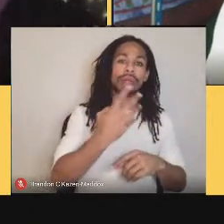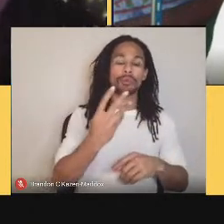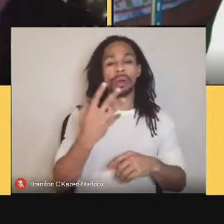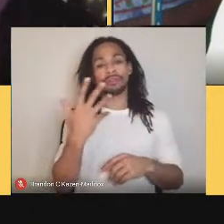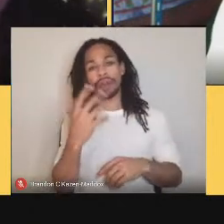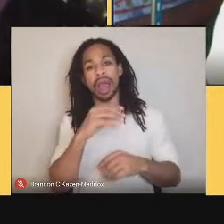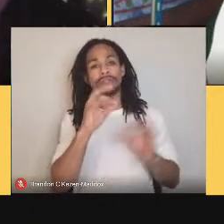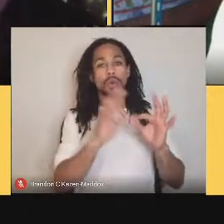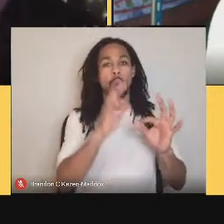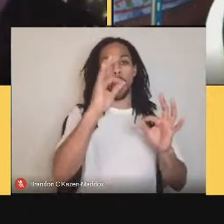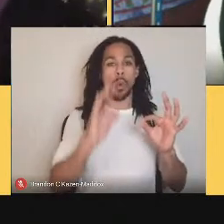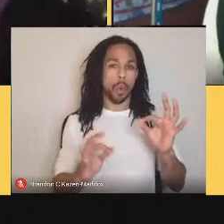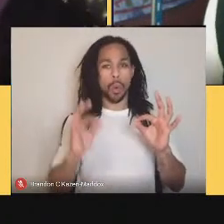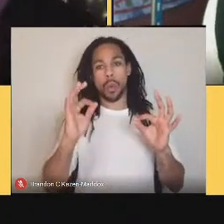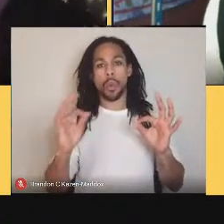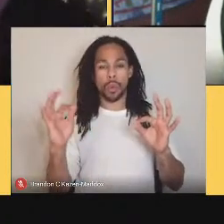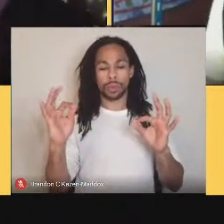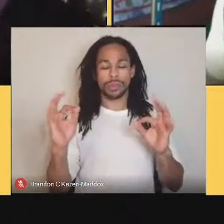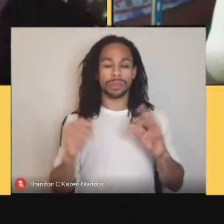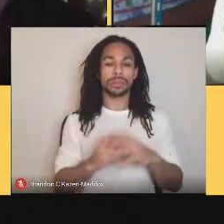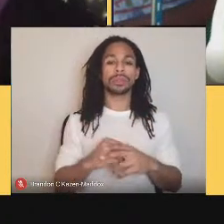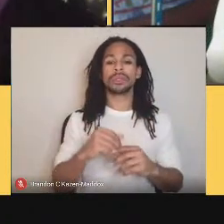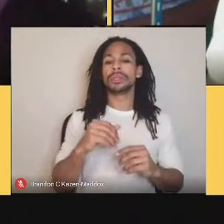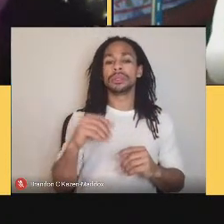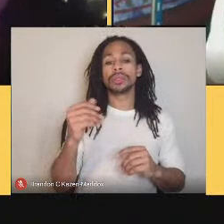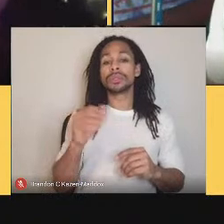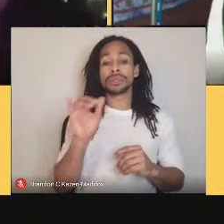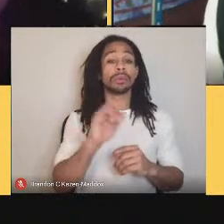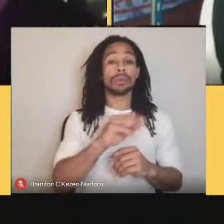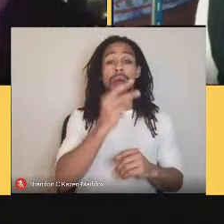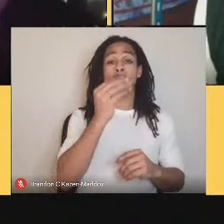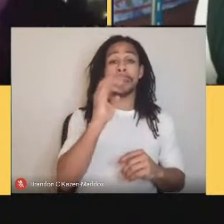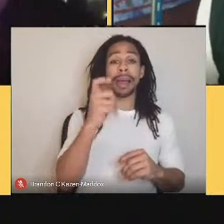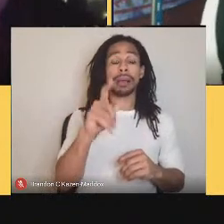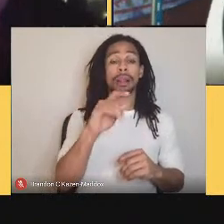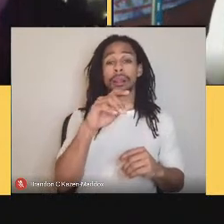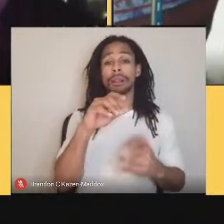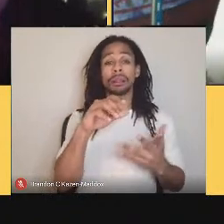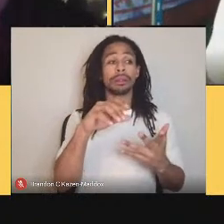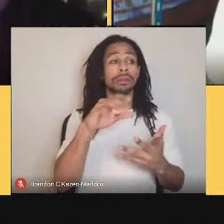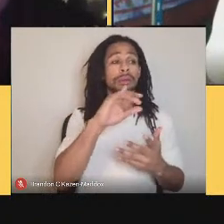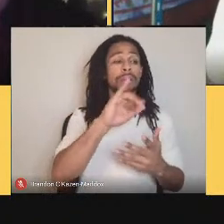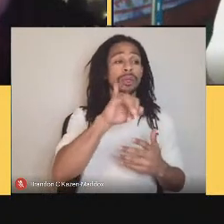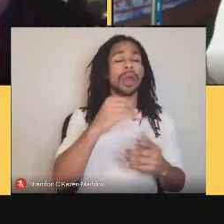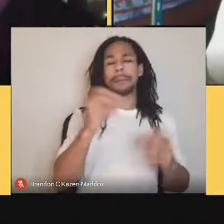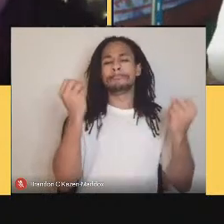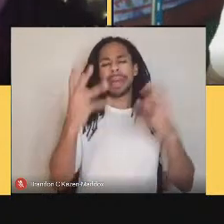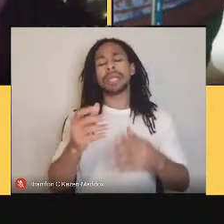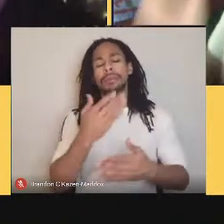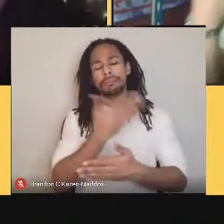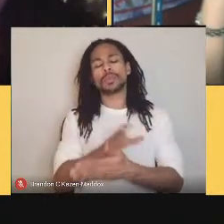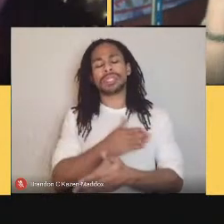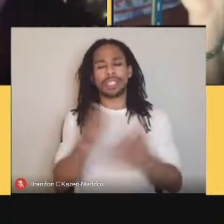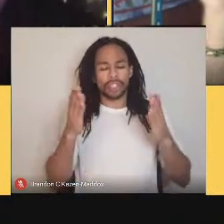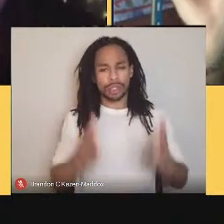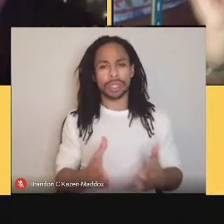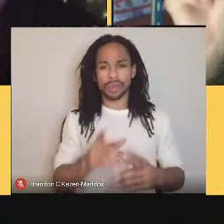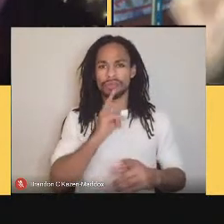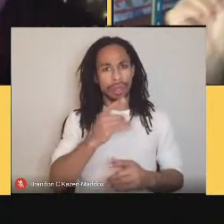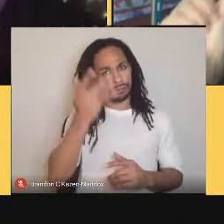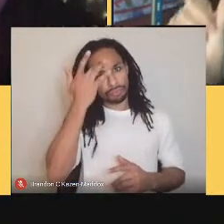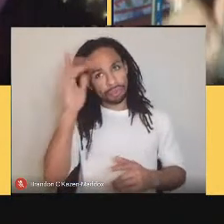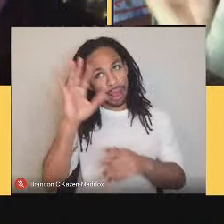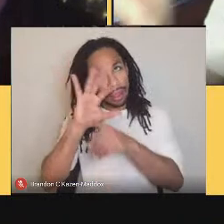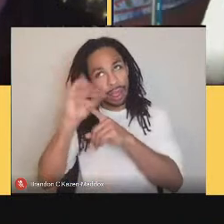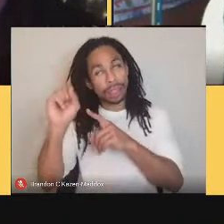I think someone like Michael Giacchino, John Williams, even Hans Zimmer are very, very brilliant at taking a little fragment